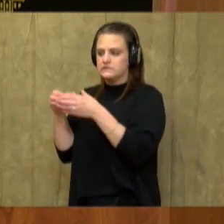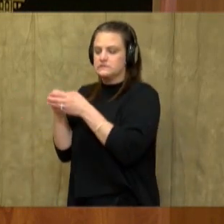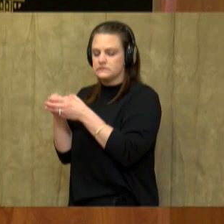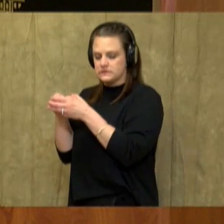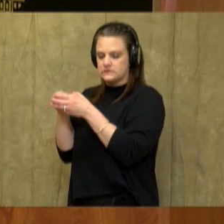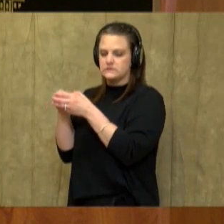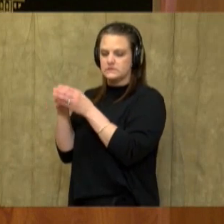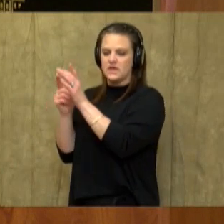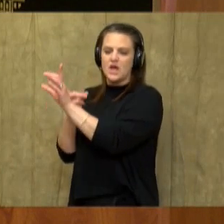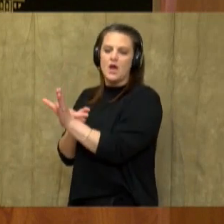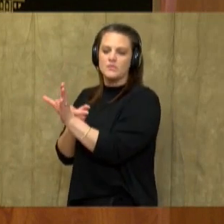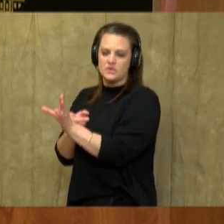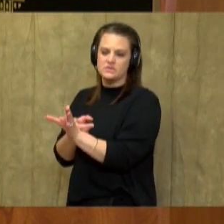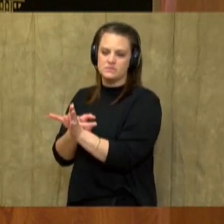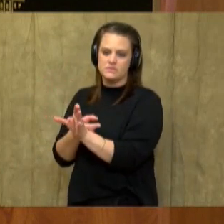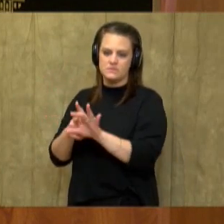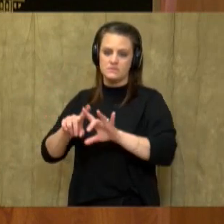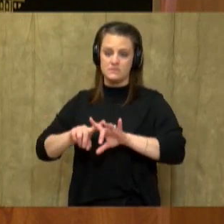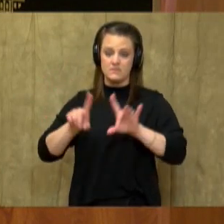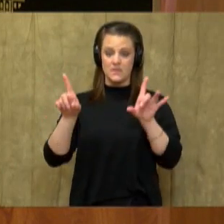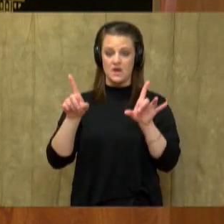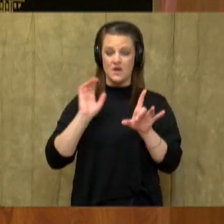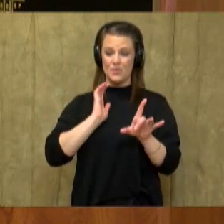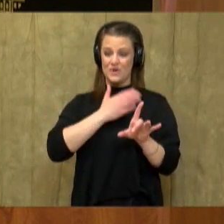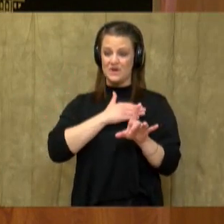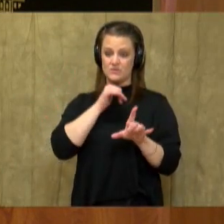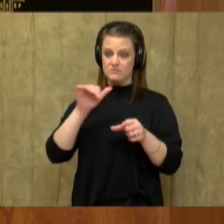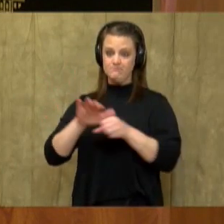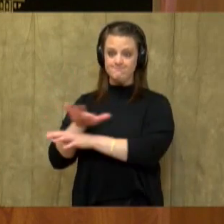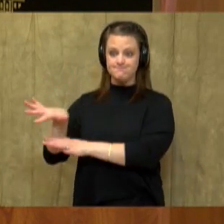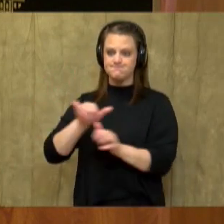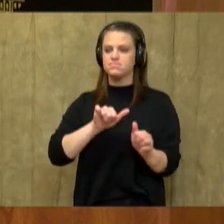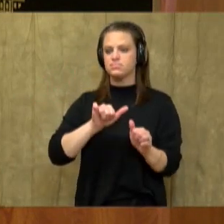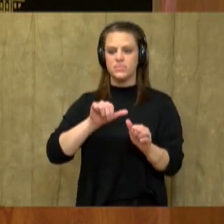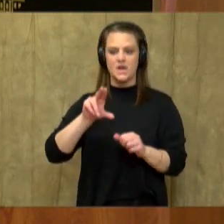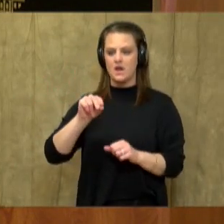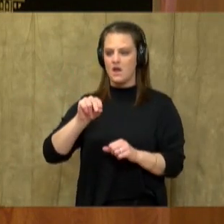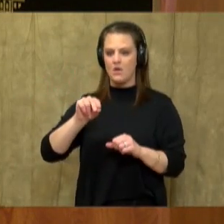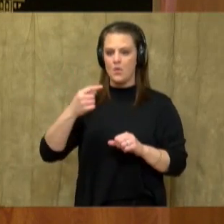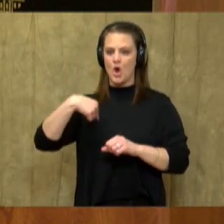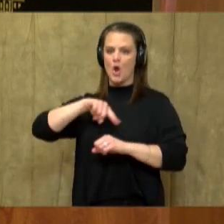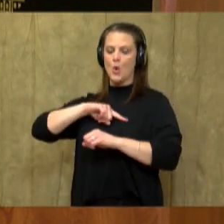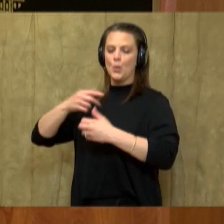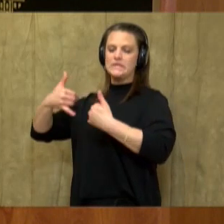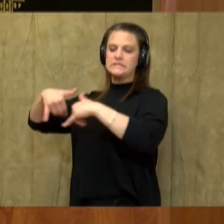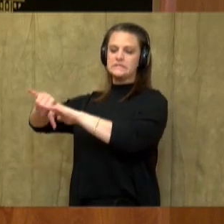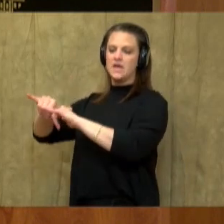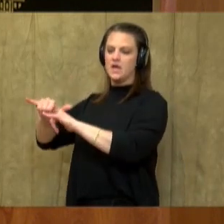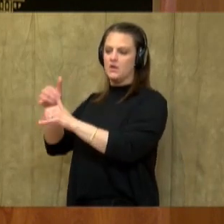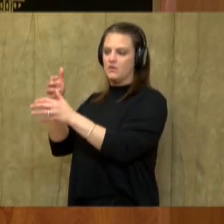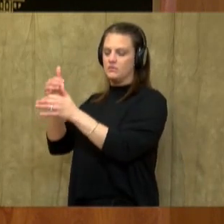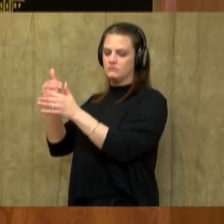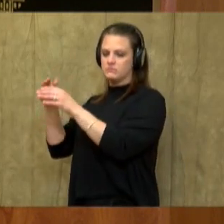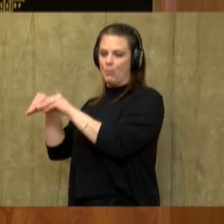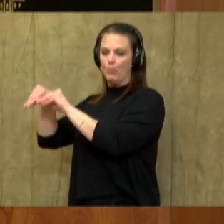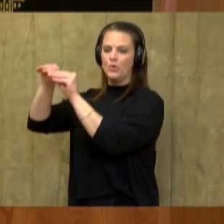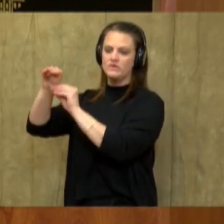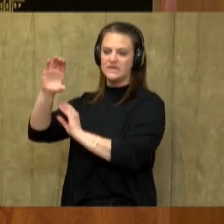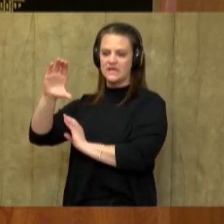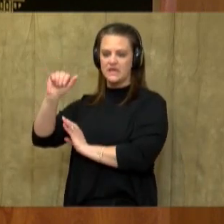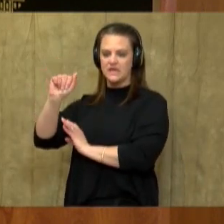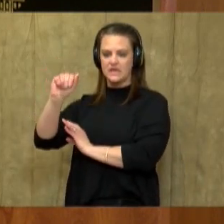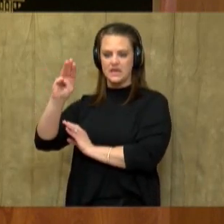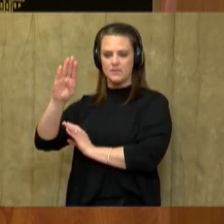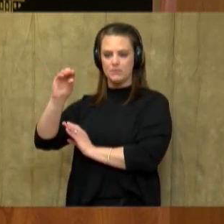communism. Even in Vietnamization, that doesn't mean we fully withdraw. We still invade Cambodia, and this is him explaining this in this picture,